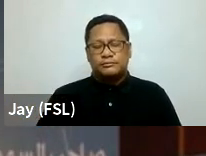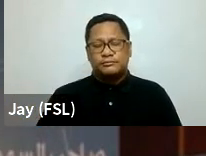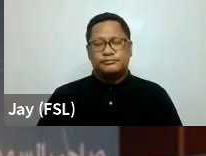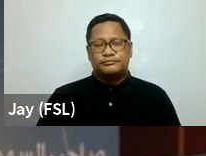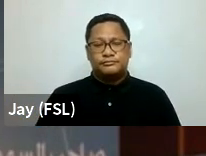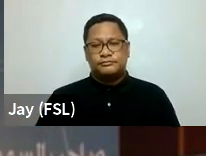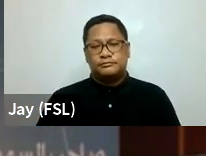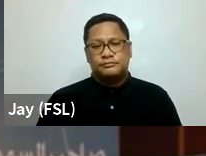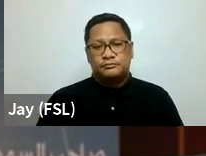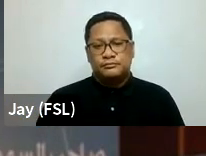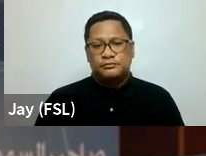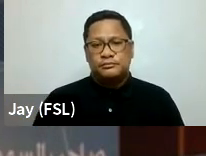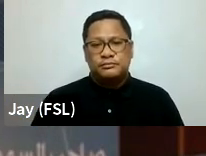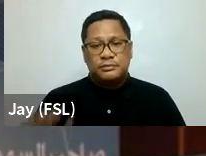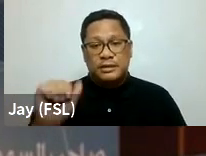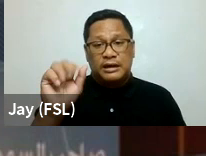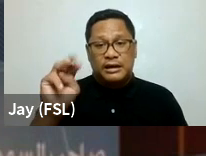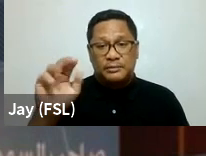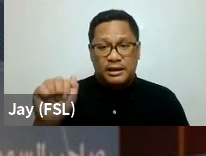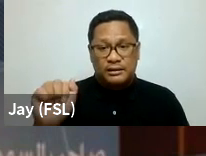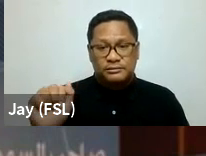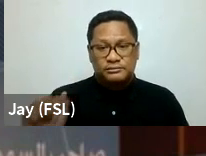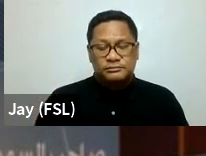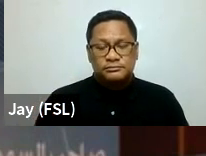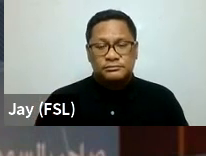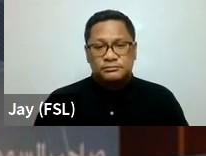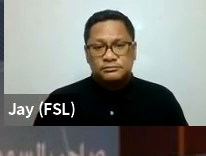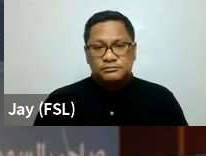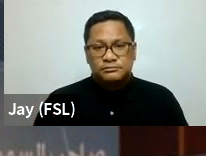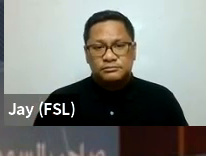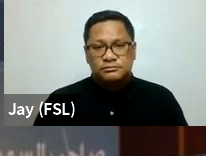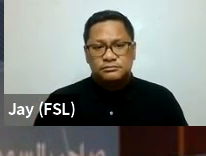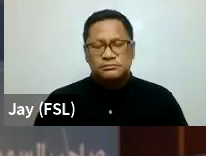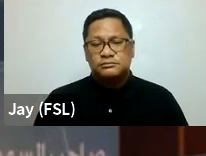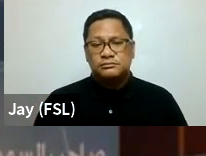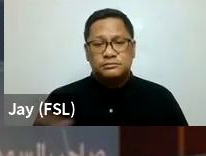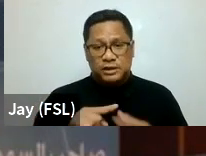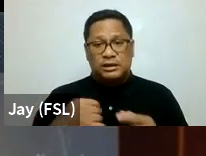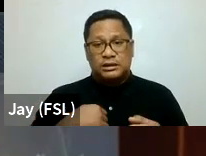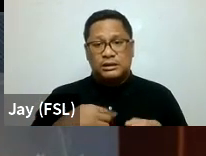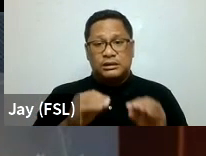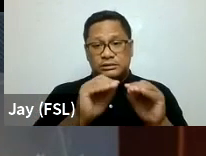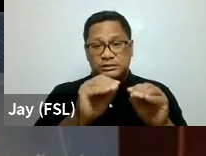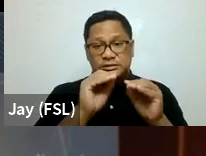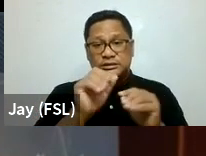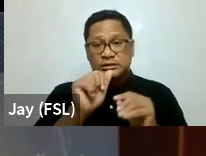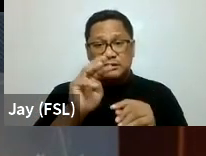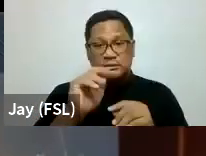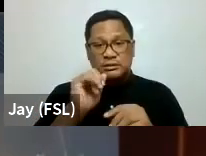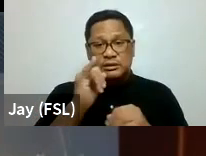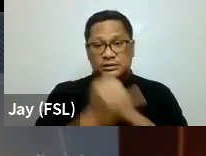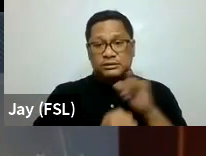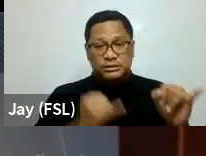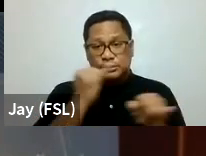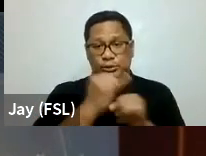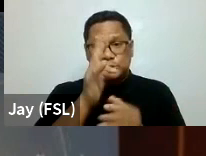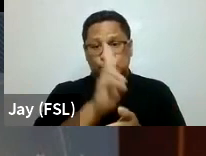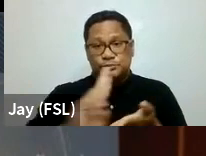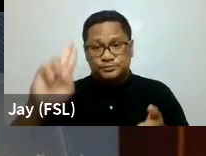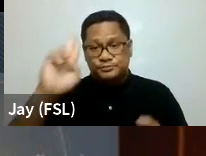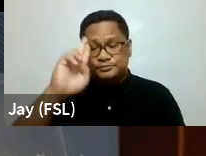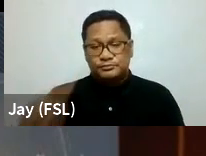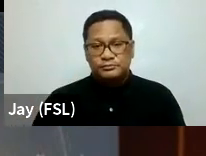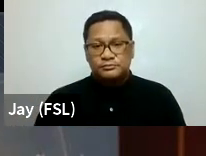yes, si Amable, kaya AMA, yung AMA. I thought that AMA International University. So